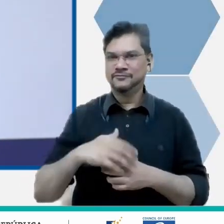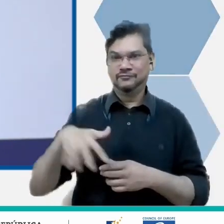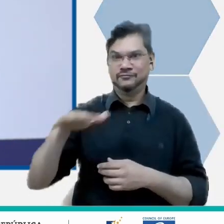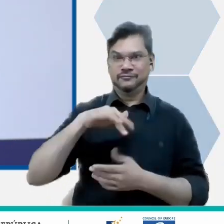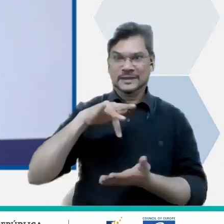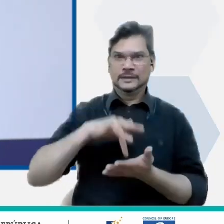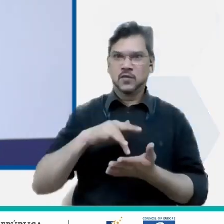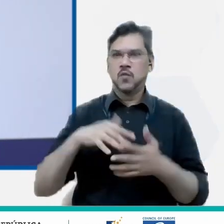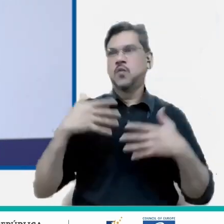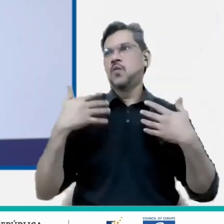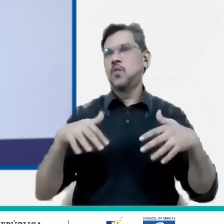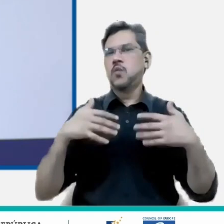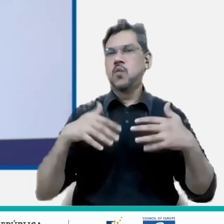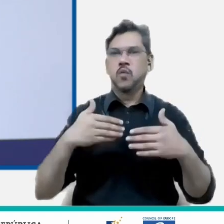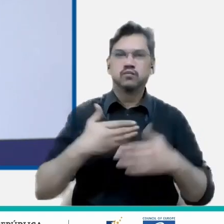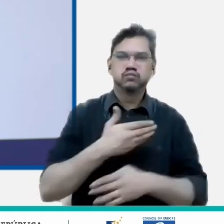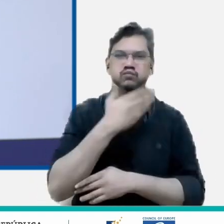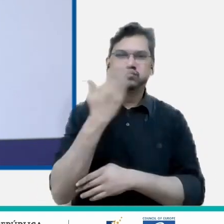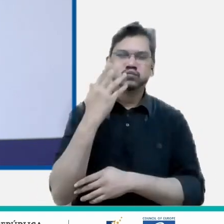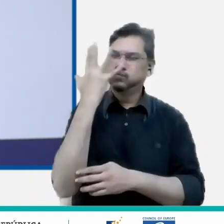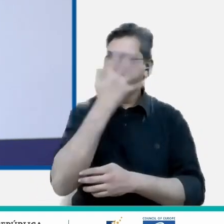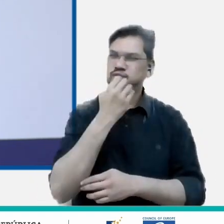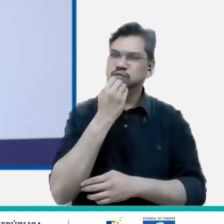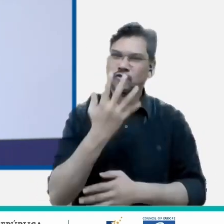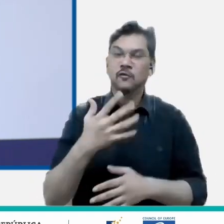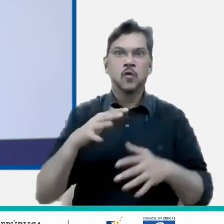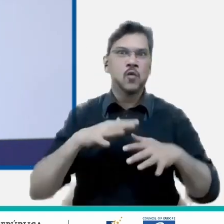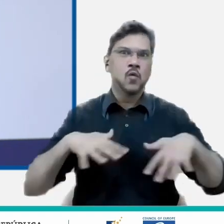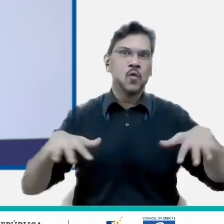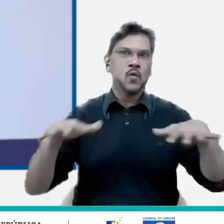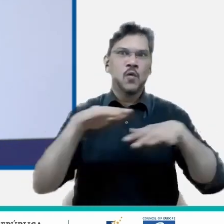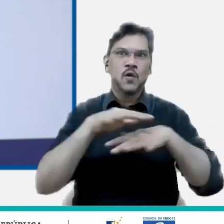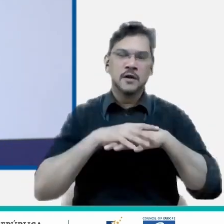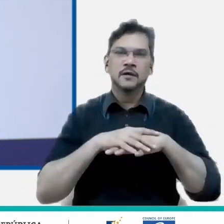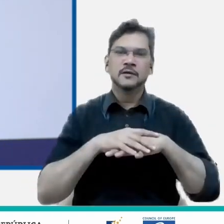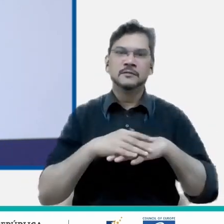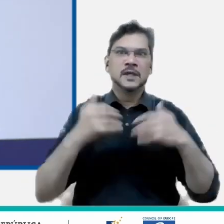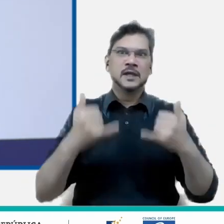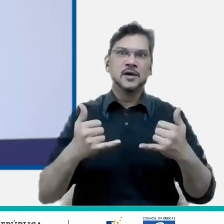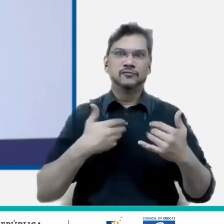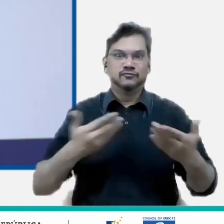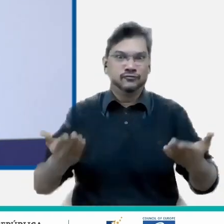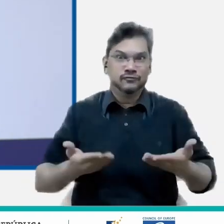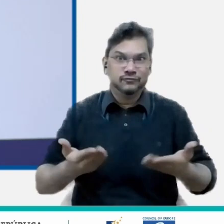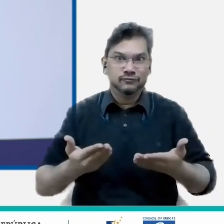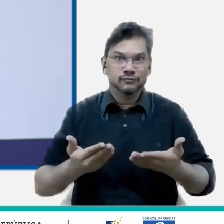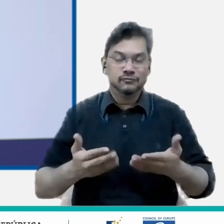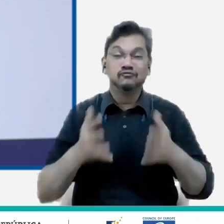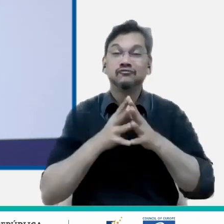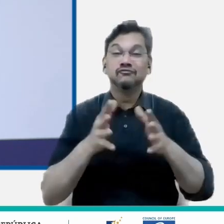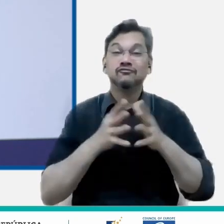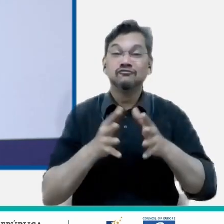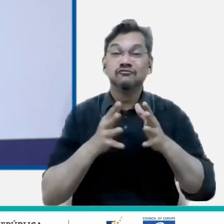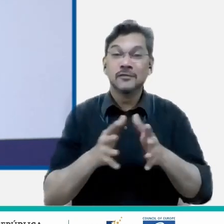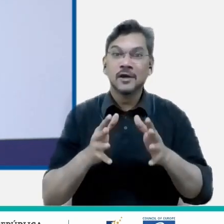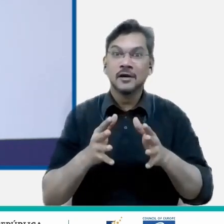be hosted here and to be presenting the outcomes of our work, which we did during